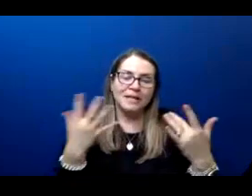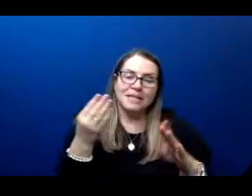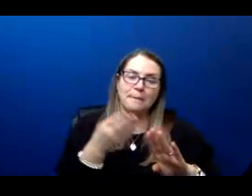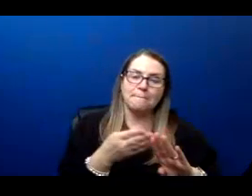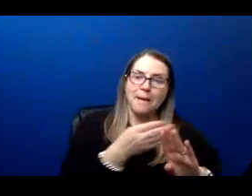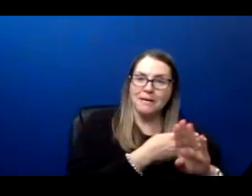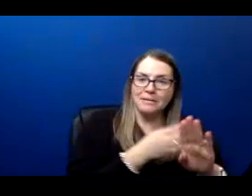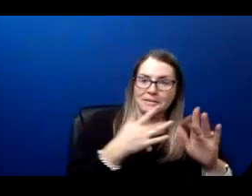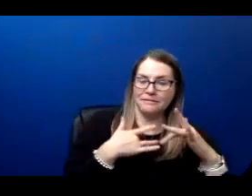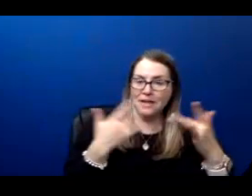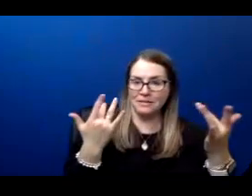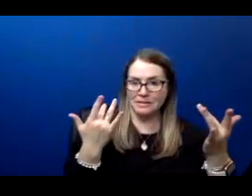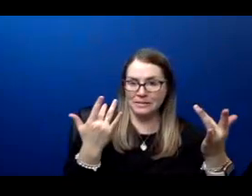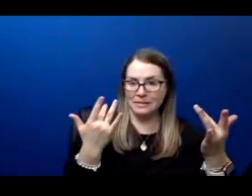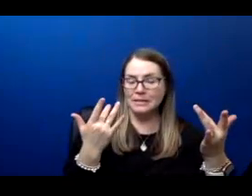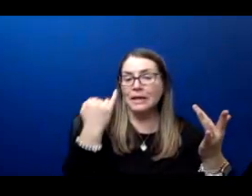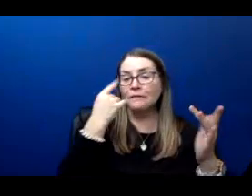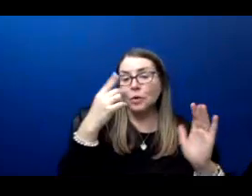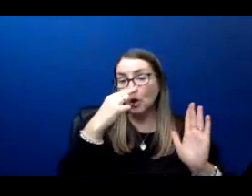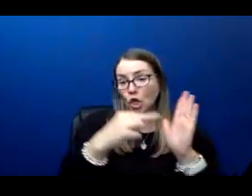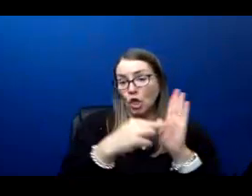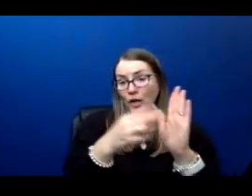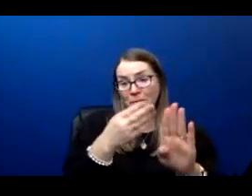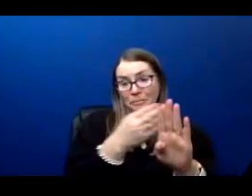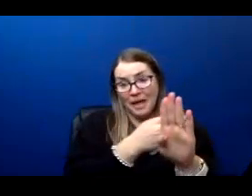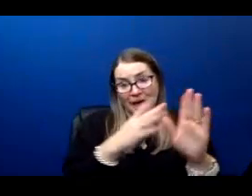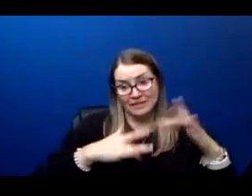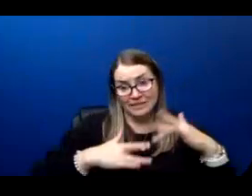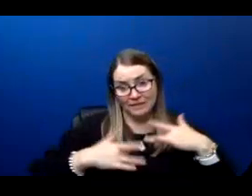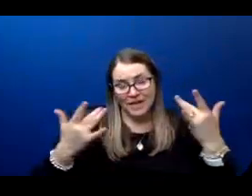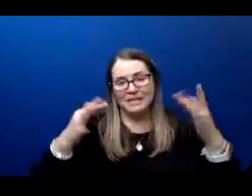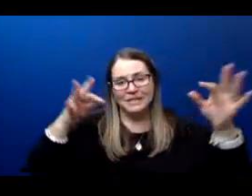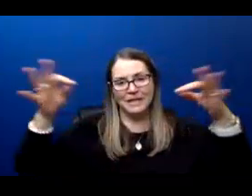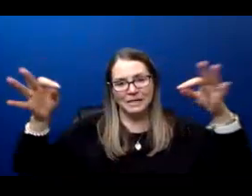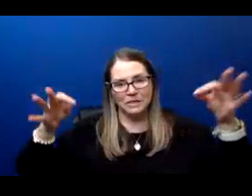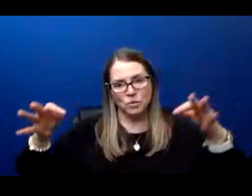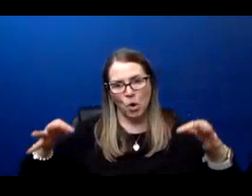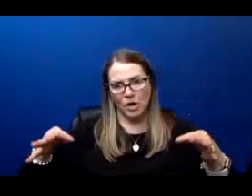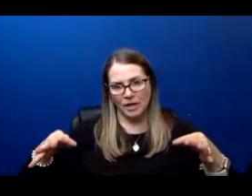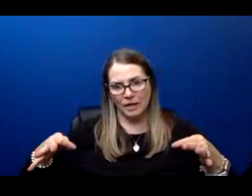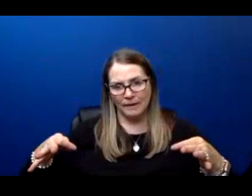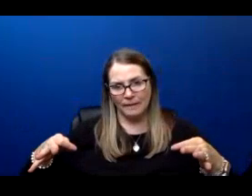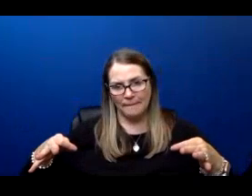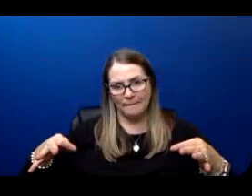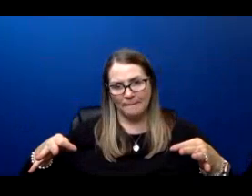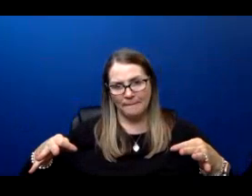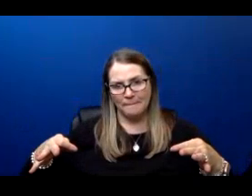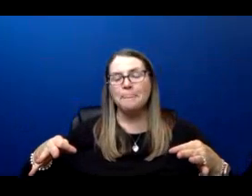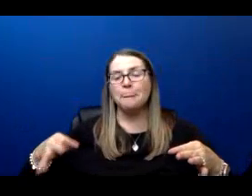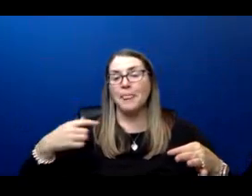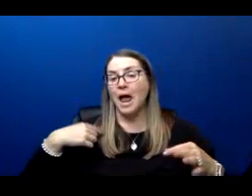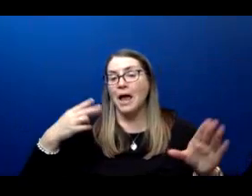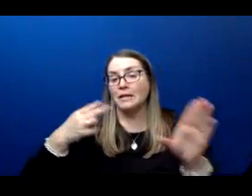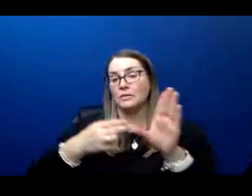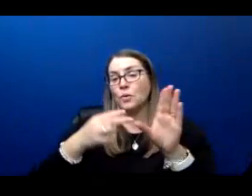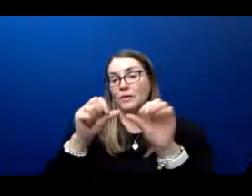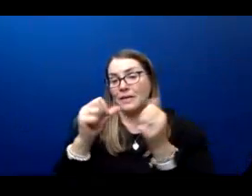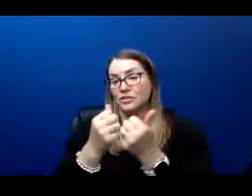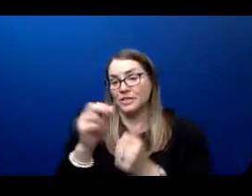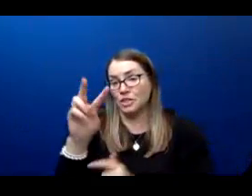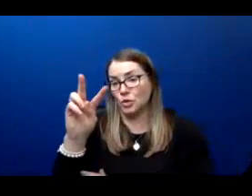events. And when you look at the past events, it really does tell a story. I joined the agency in